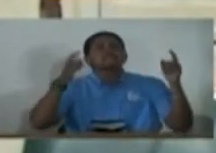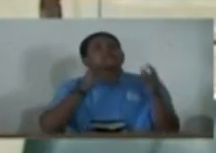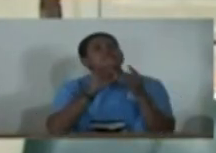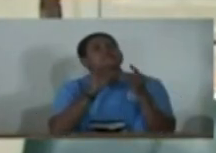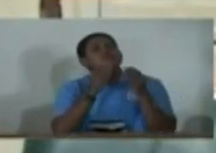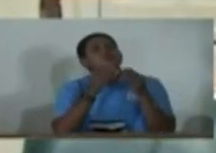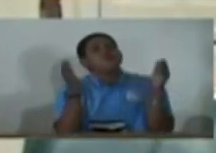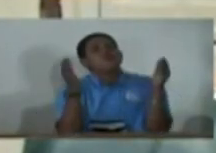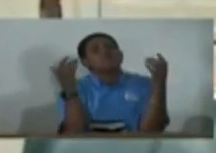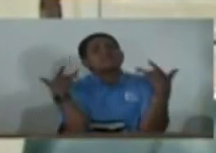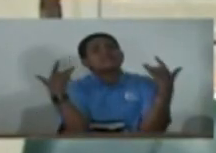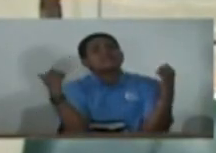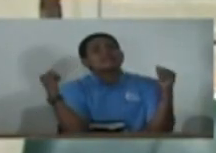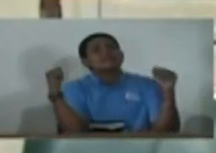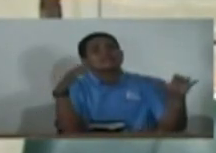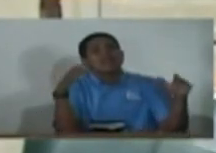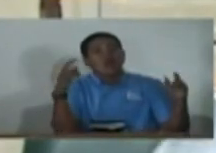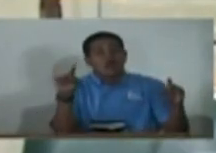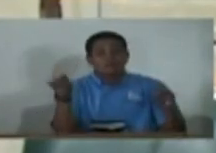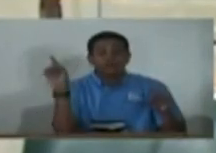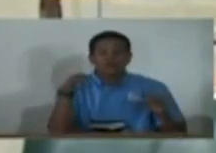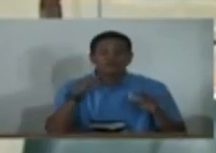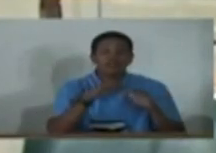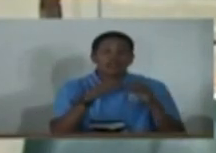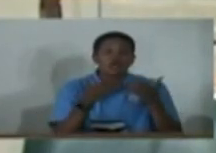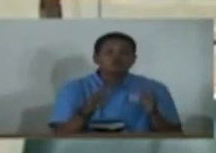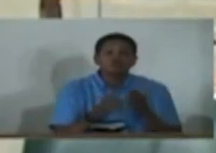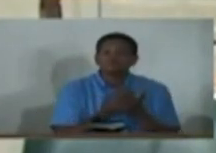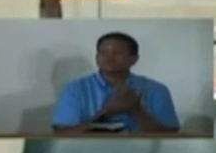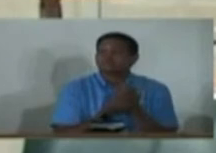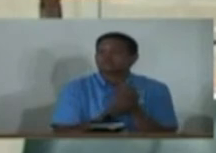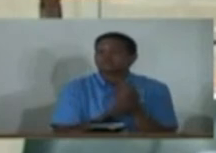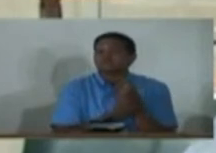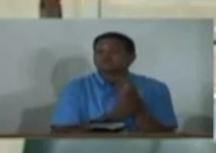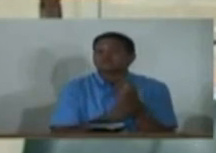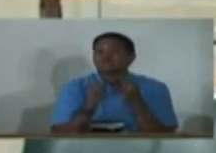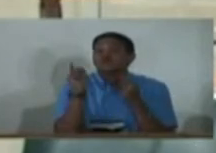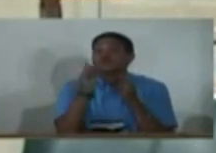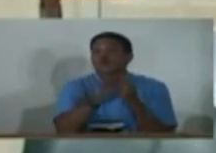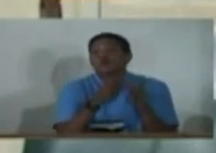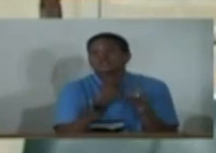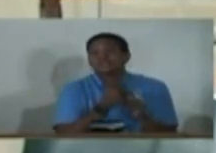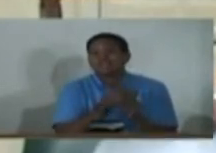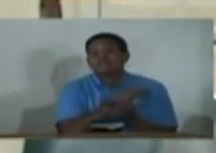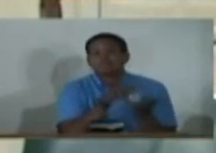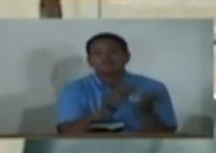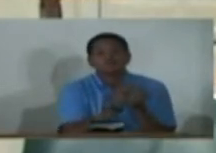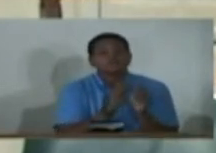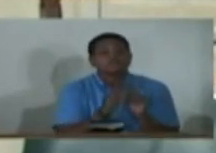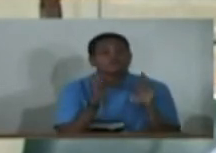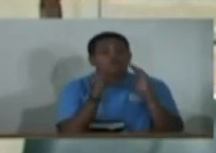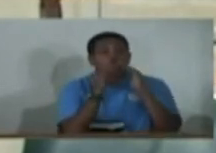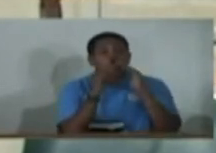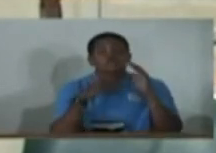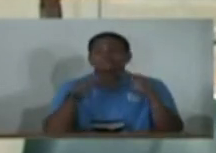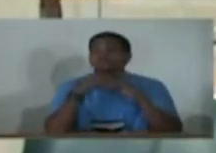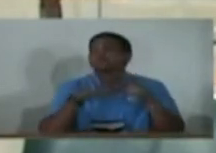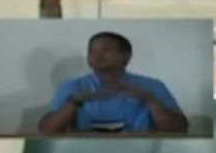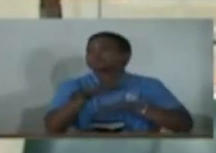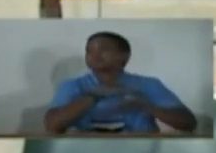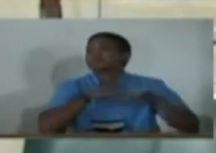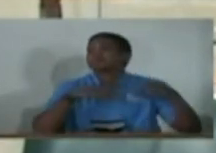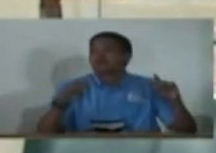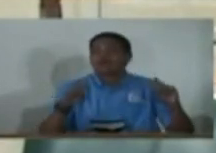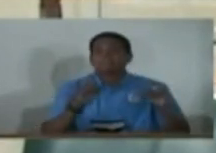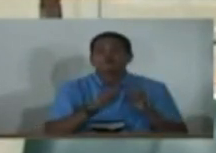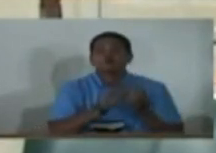open-air events. They are going into classrooms. They are going to be mixing with different households, and they're going to be